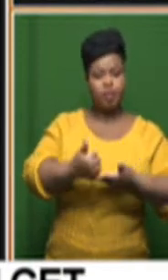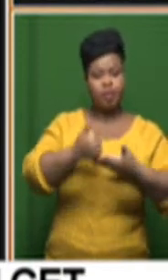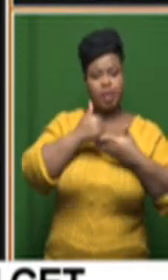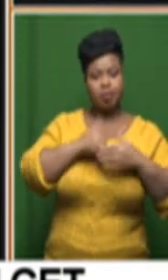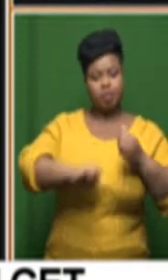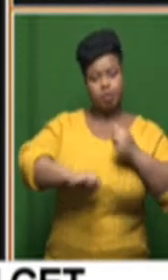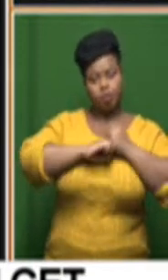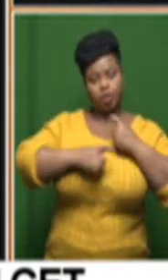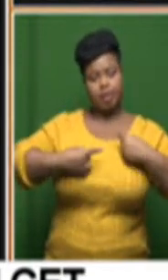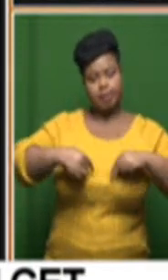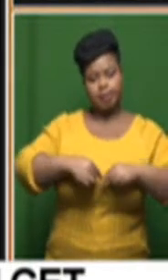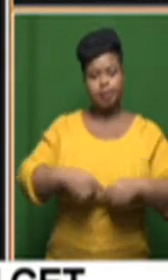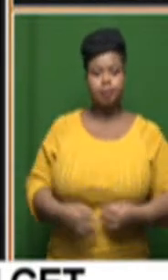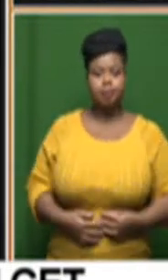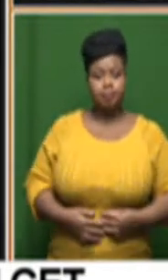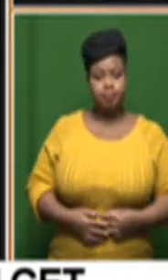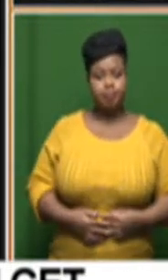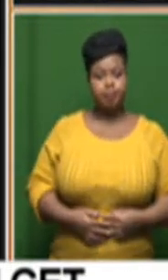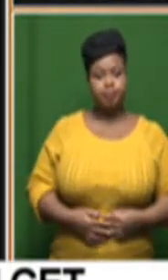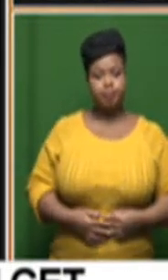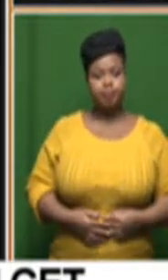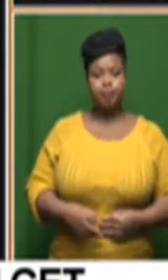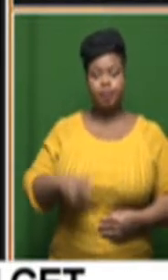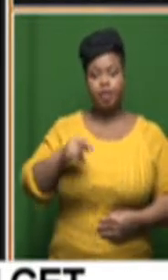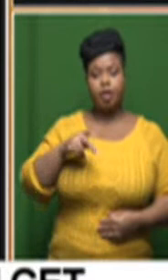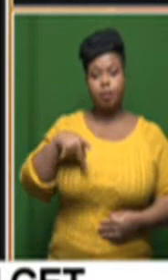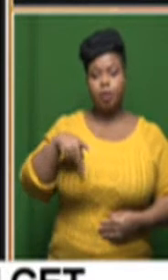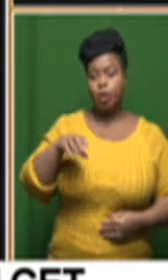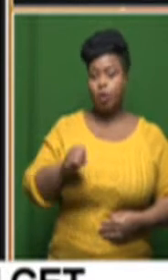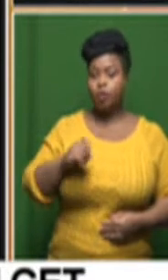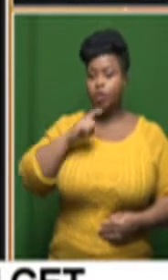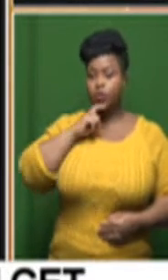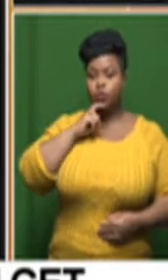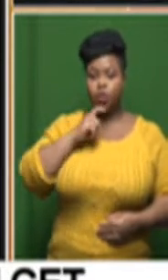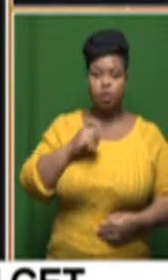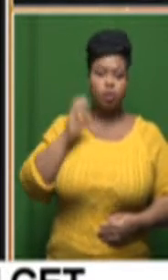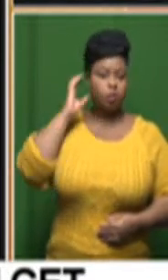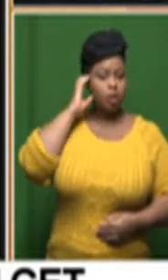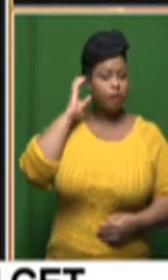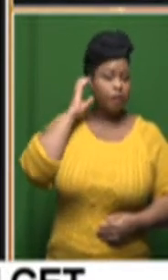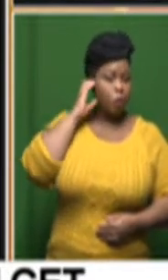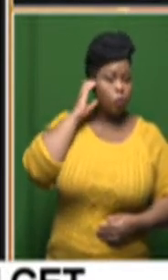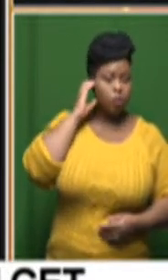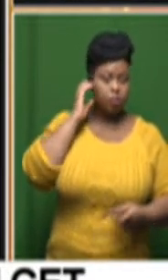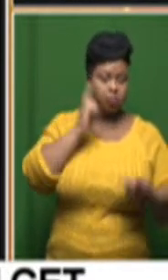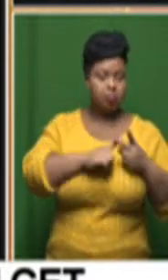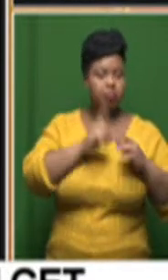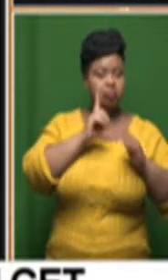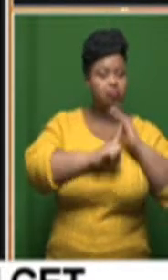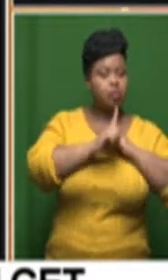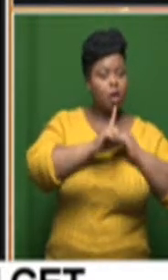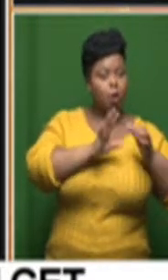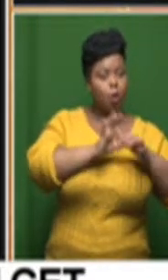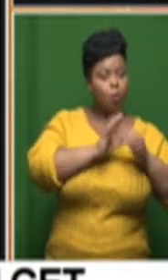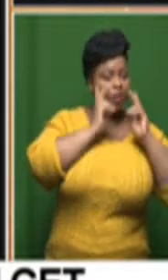registration campaign. The NPO sector, they use cell phones, they did home visits, an integrated service where